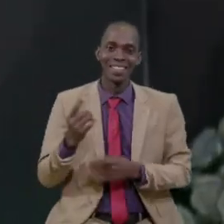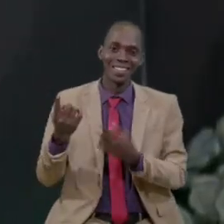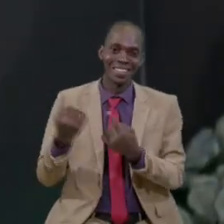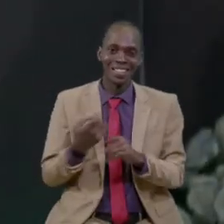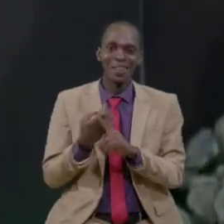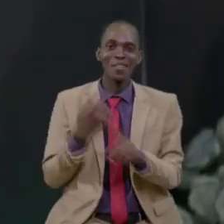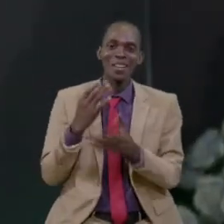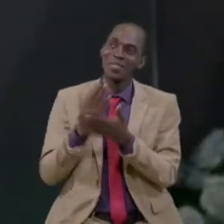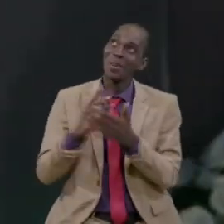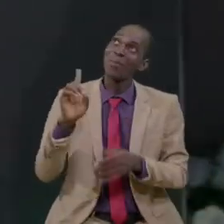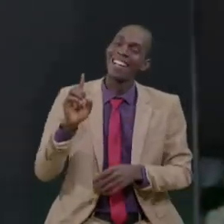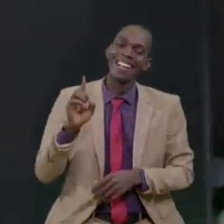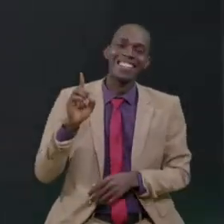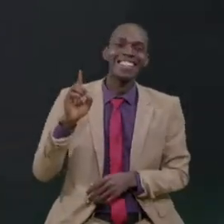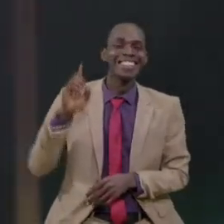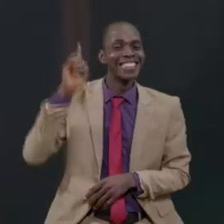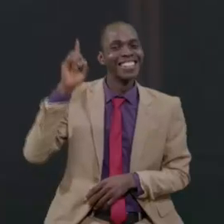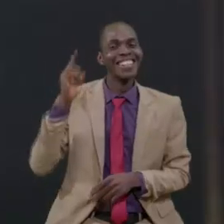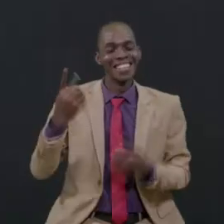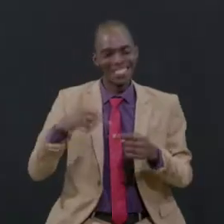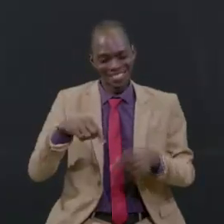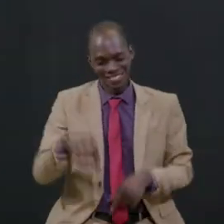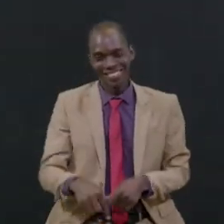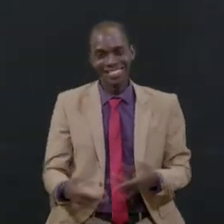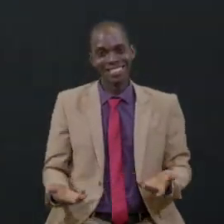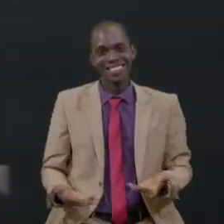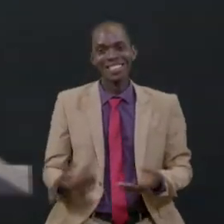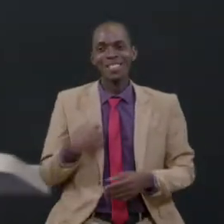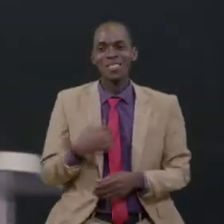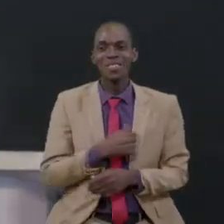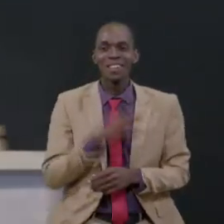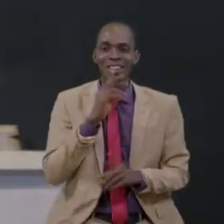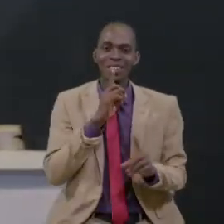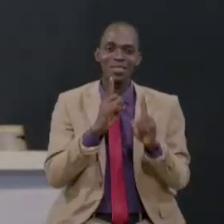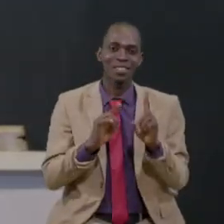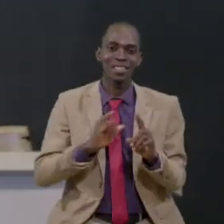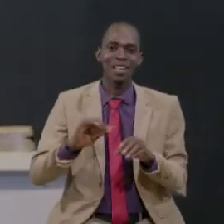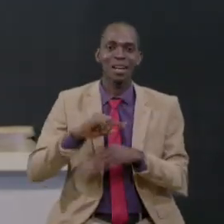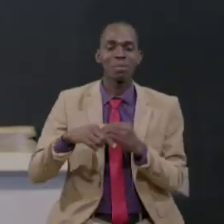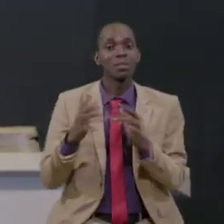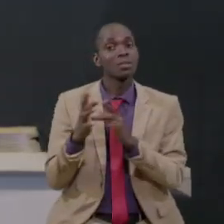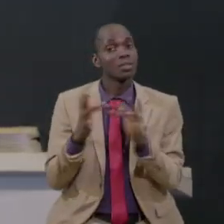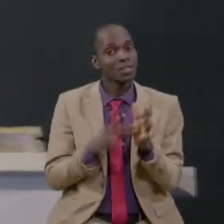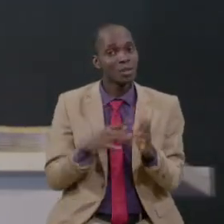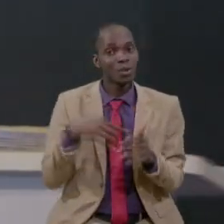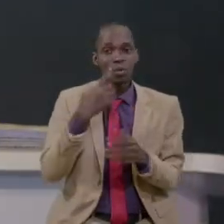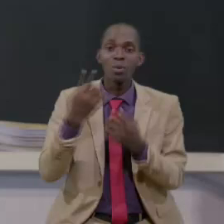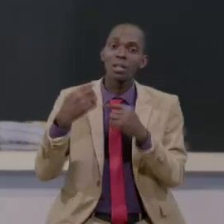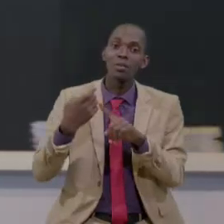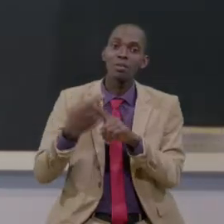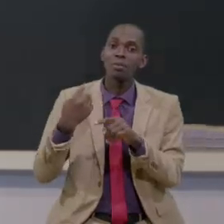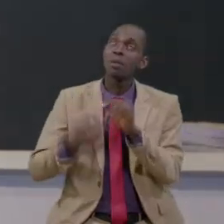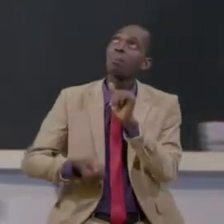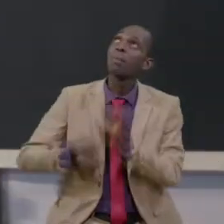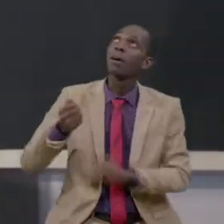and I came down here. We're talking about Jesus, who came from the highest heaven.